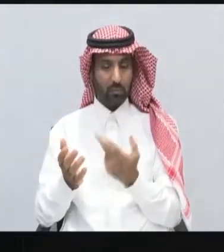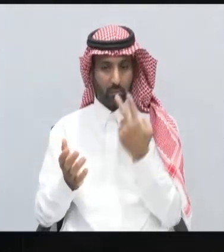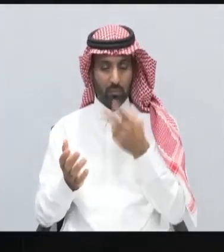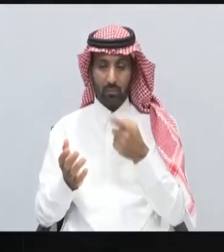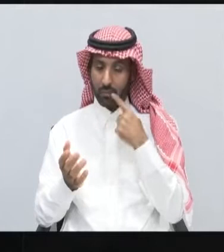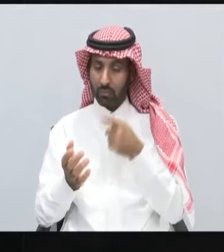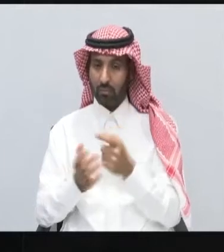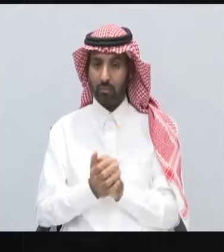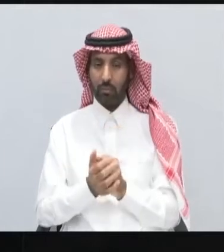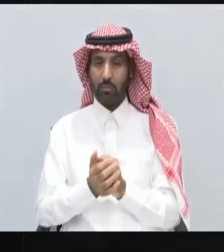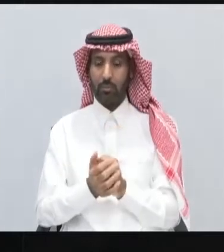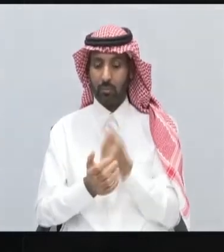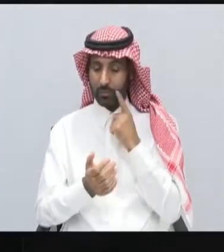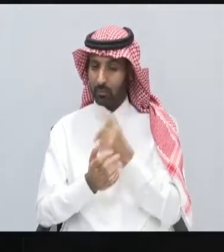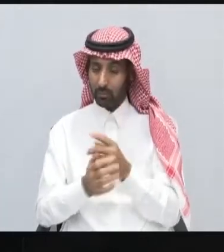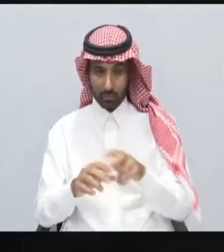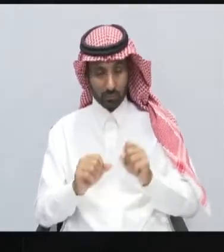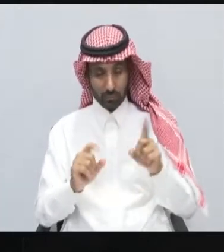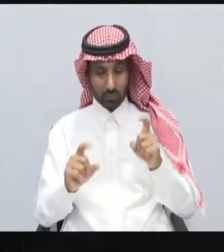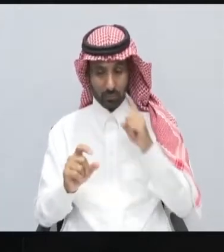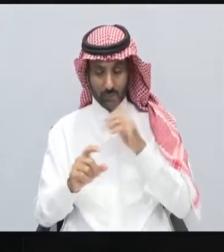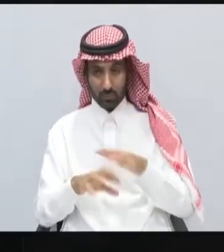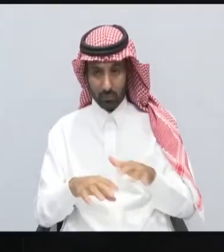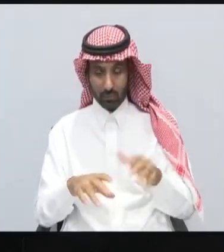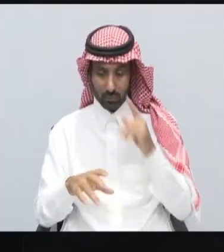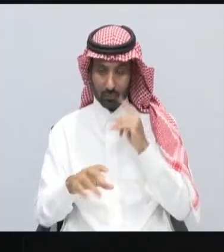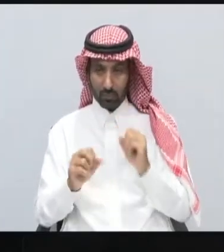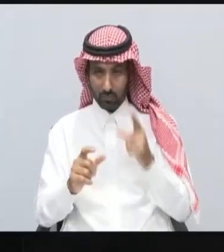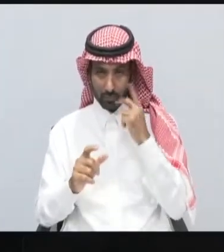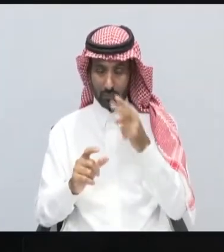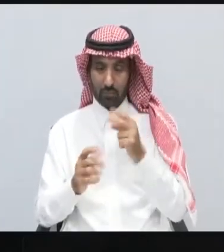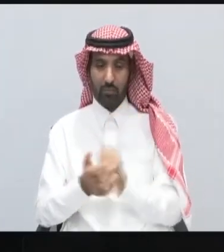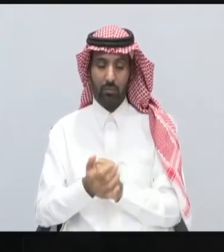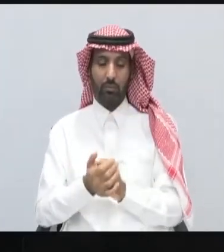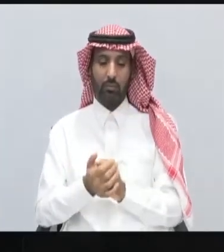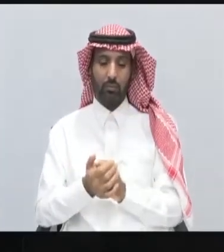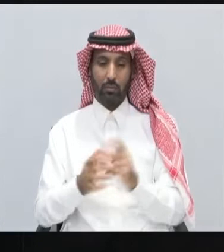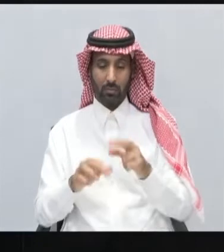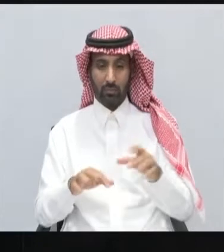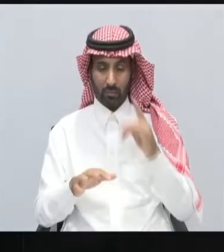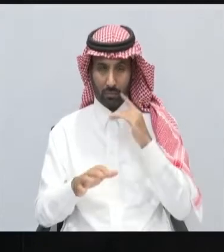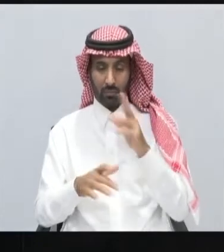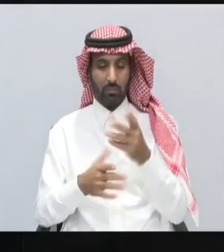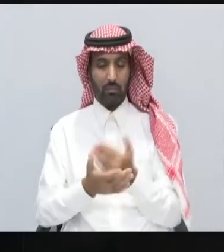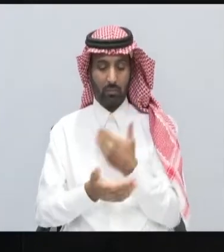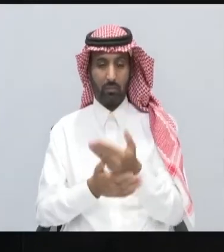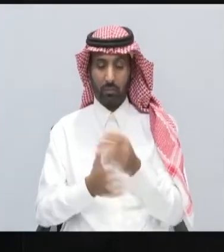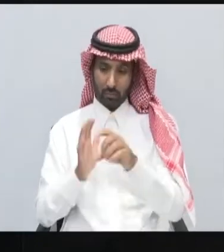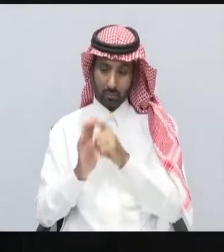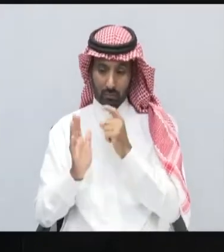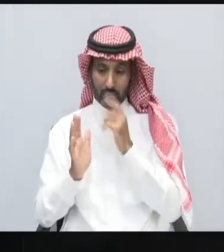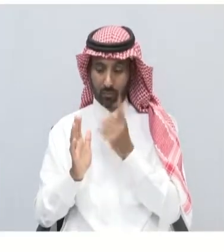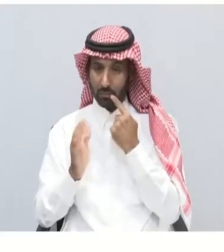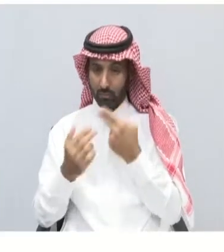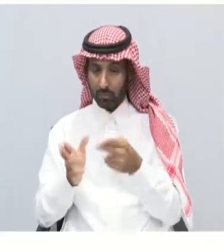we are using the website, when we are opening a website, so this is a website, okay? So the title here in the